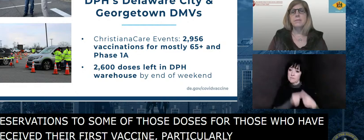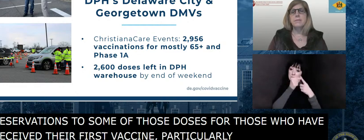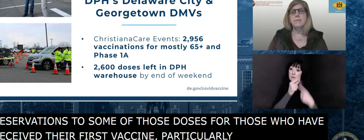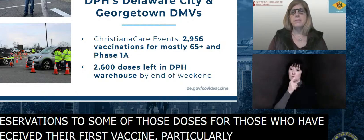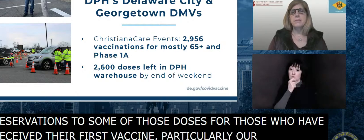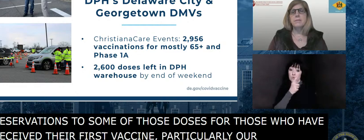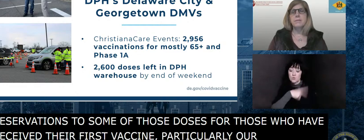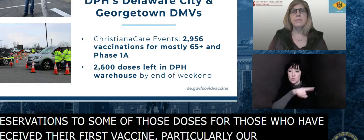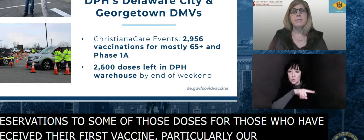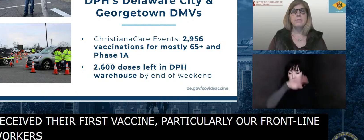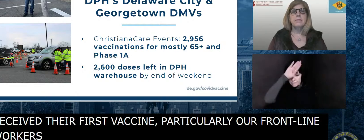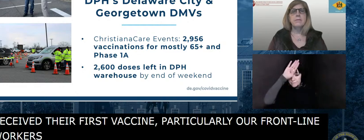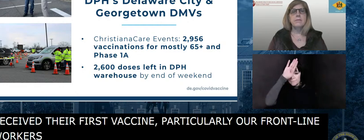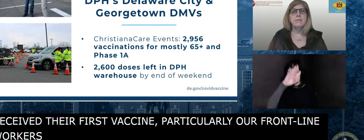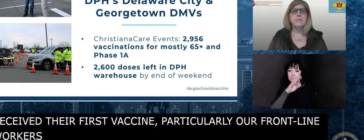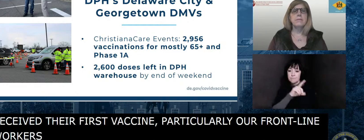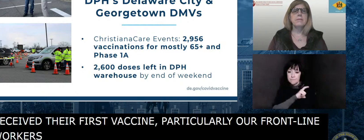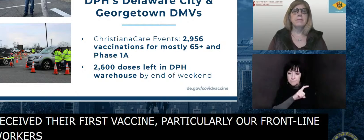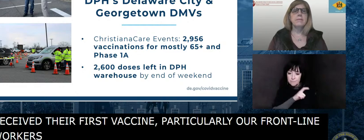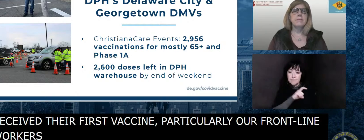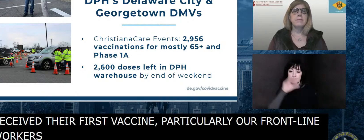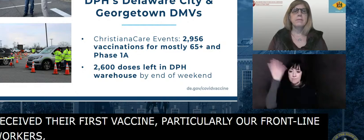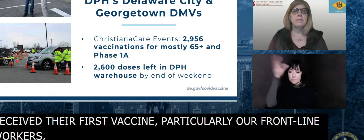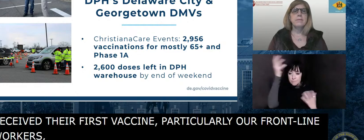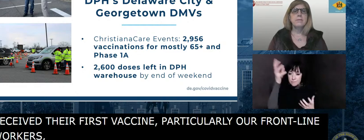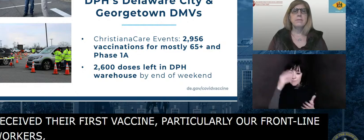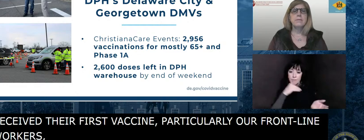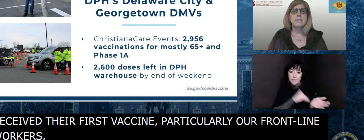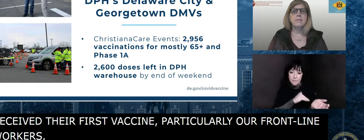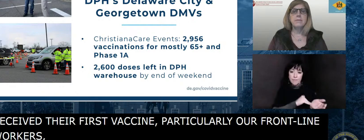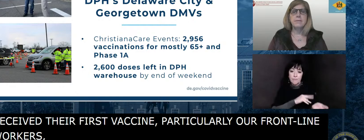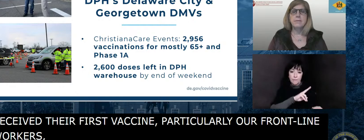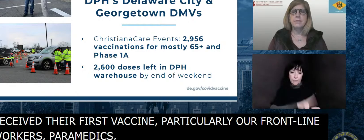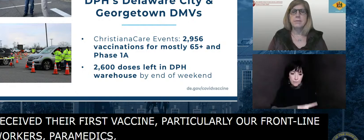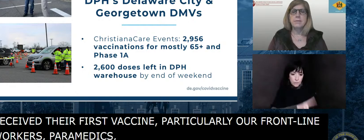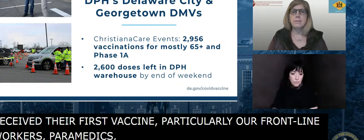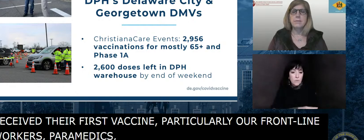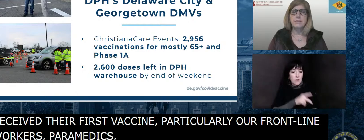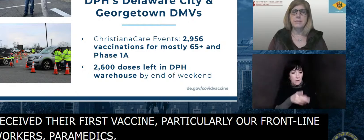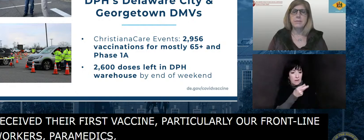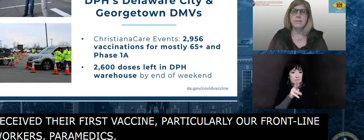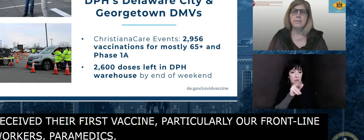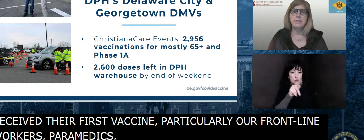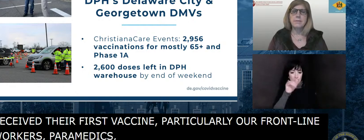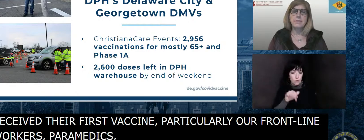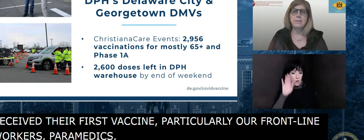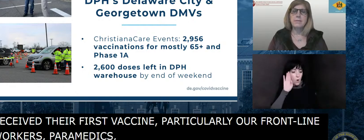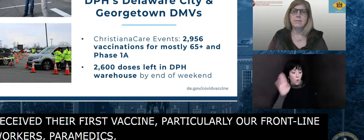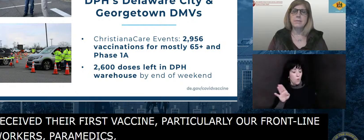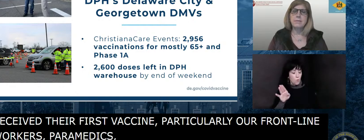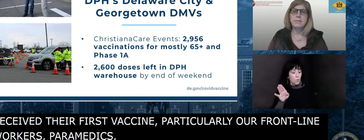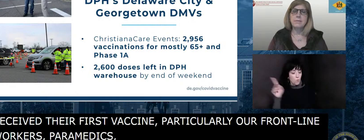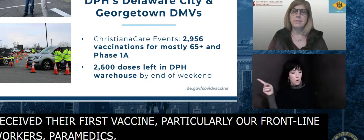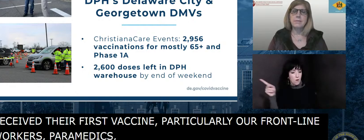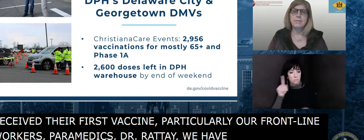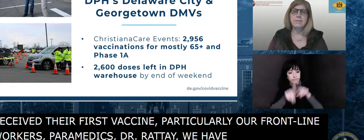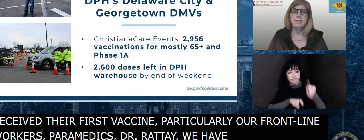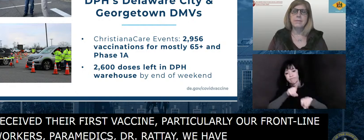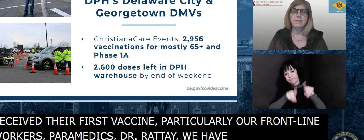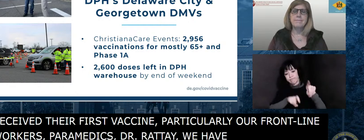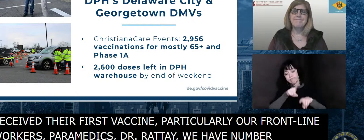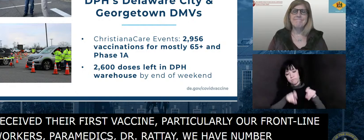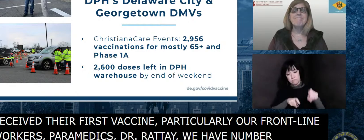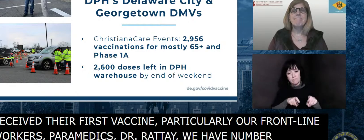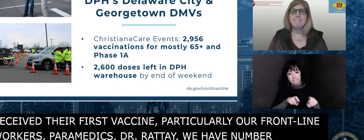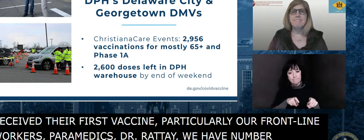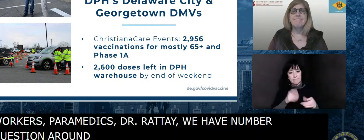paramedics, frontline law enforcement officers. Dr. Rattay, we have a number of questions around second doses